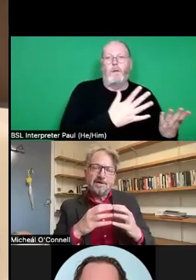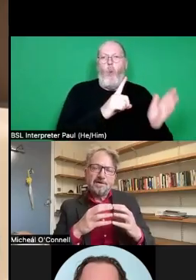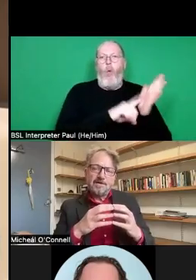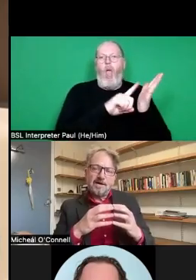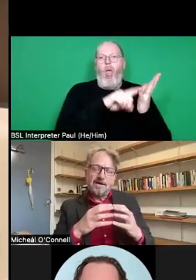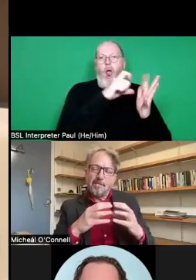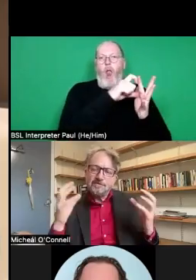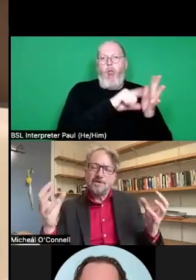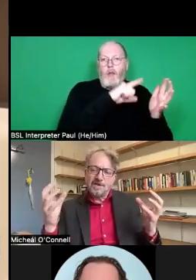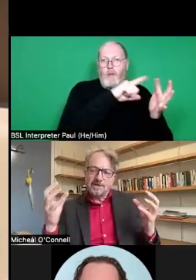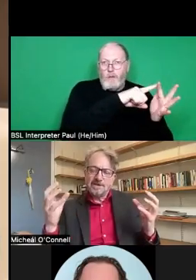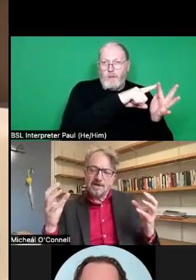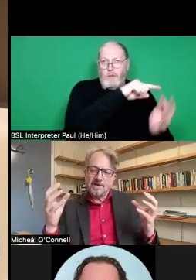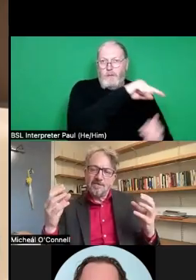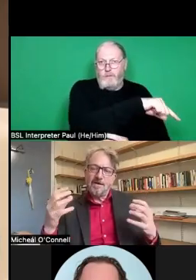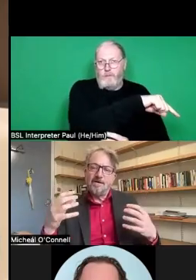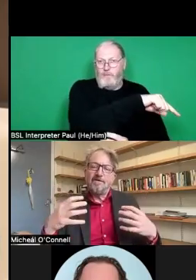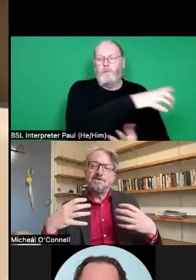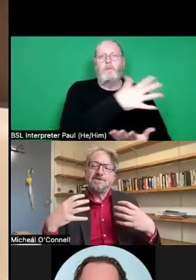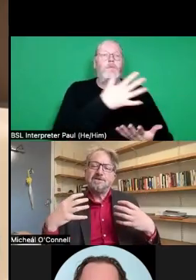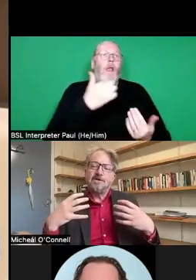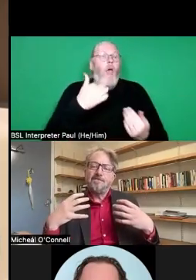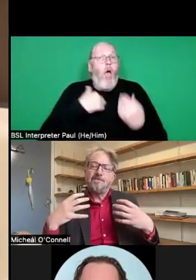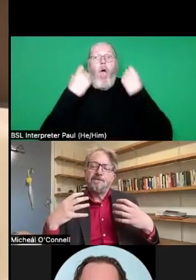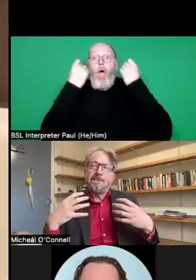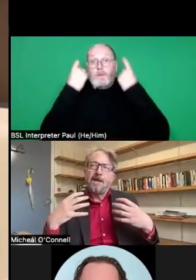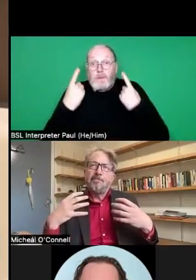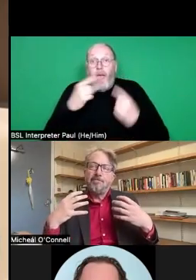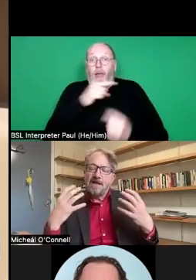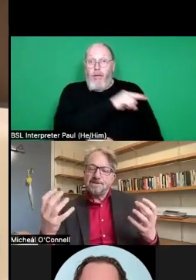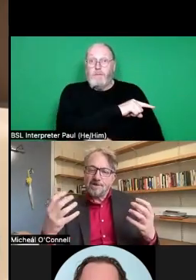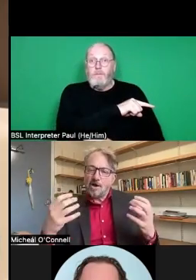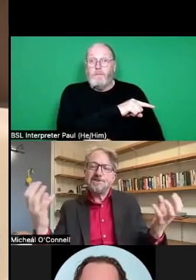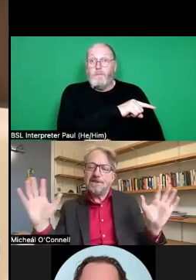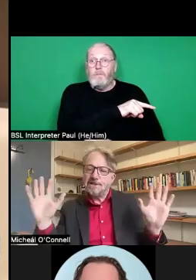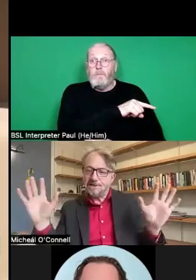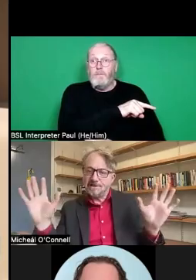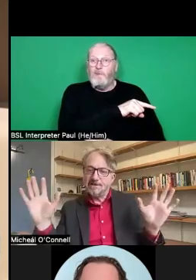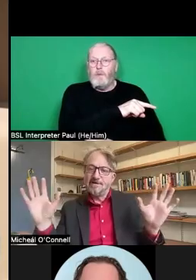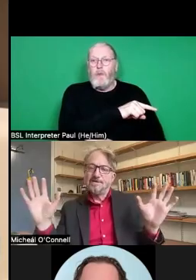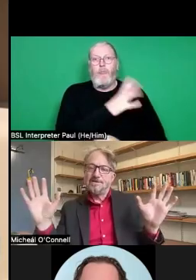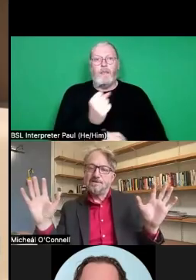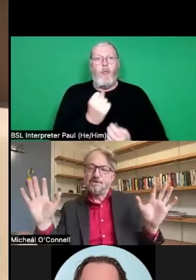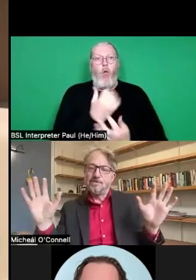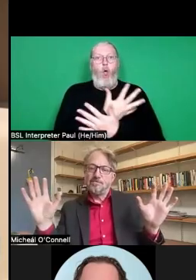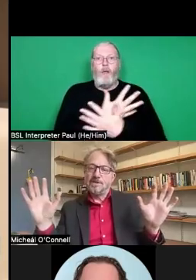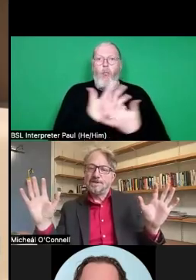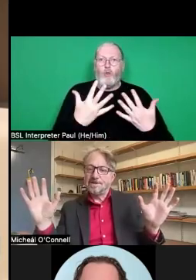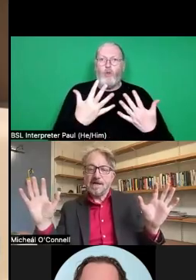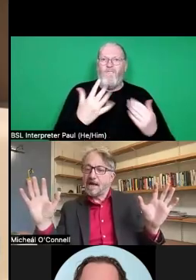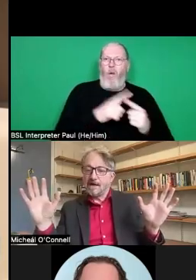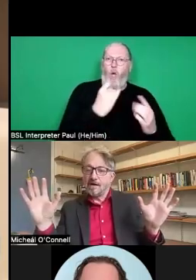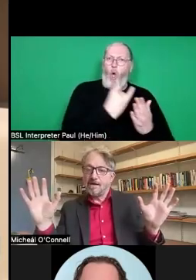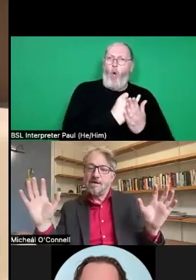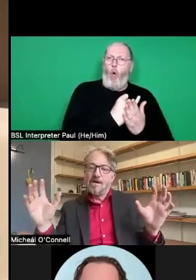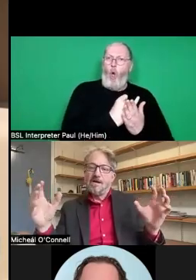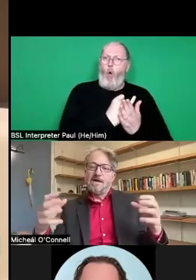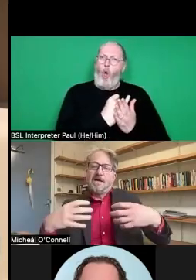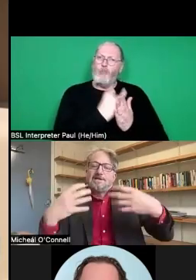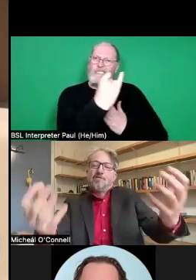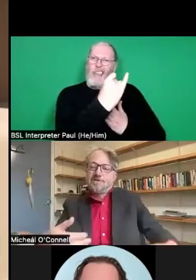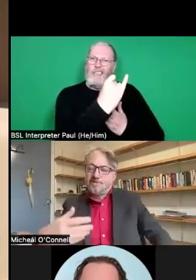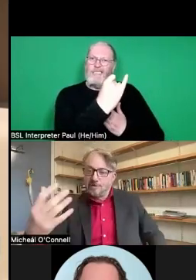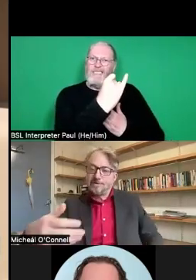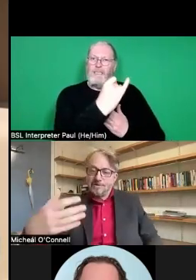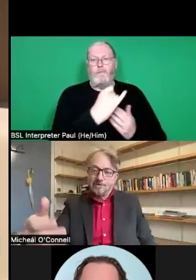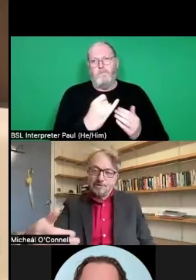a big amount of that, a kind of a very sort of blatant hostility to, let's say, AI,